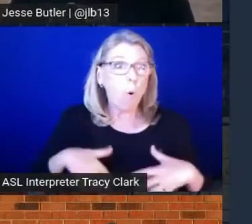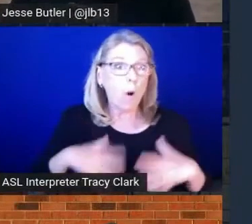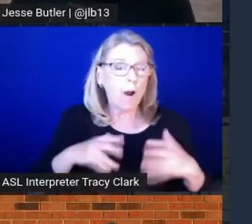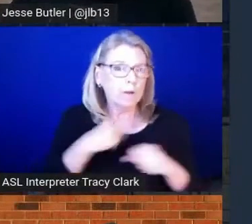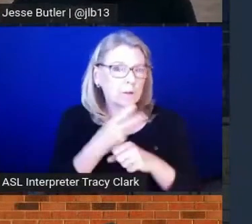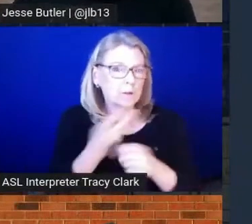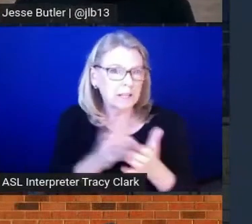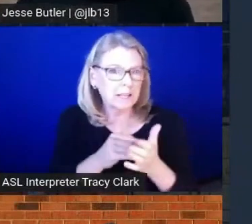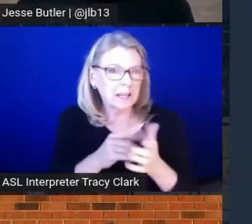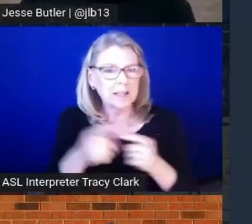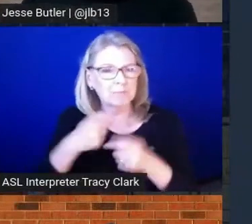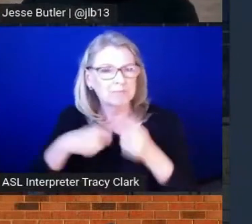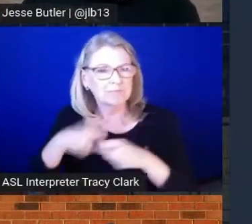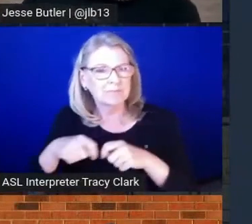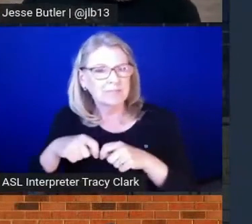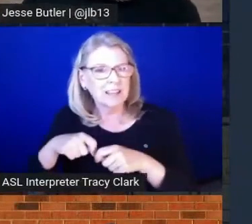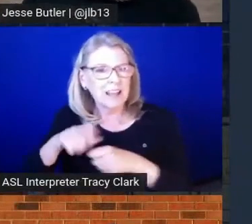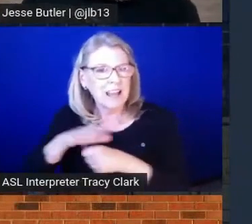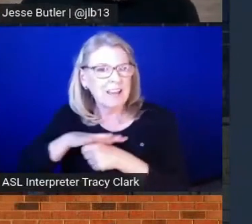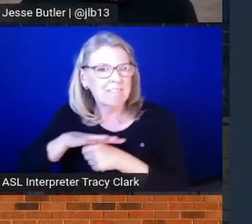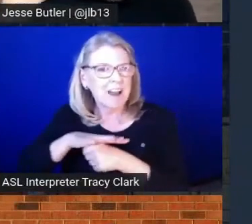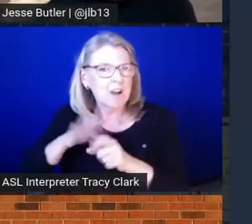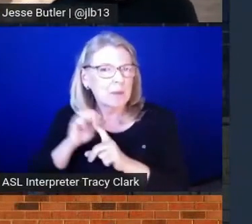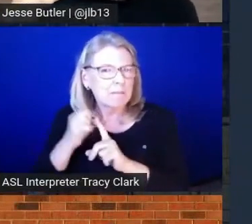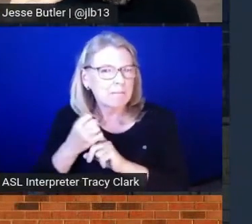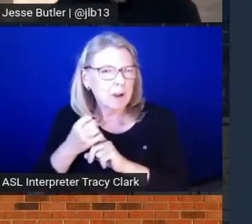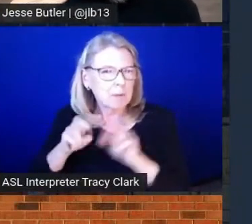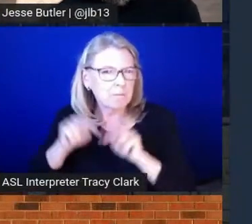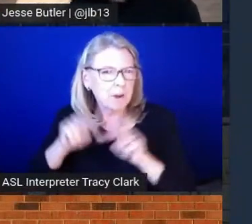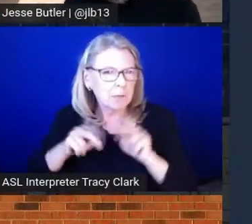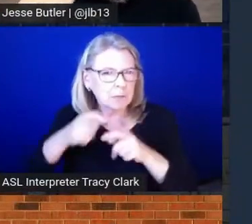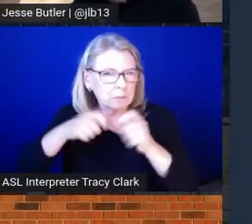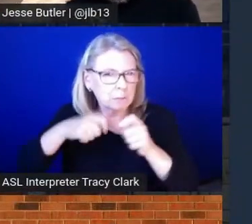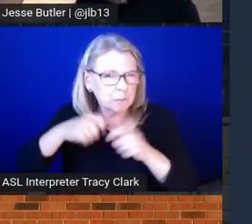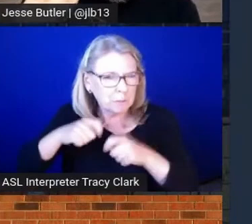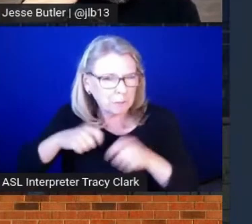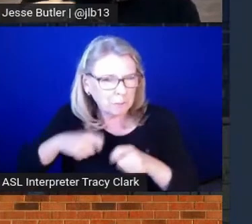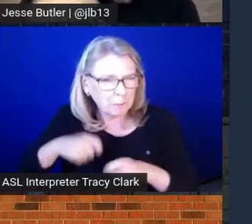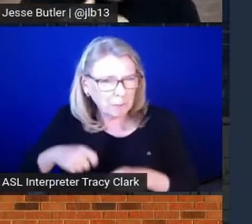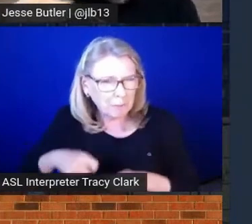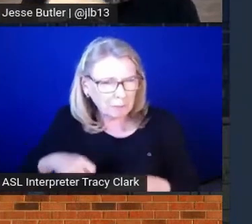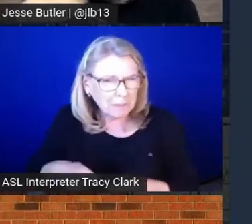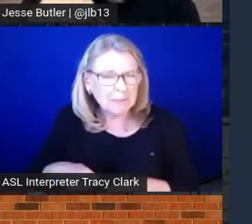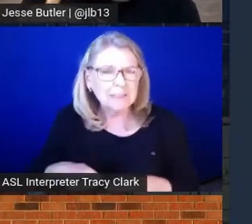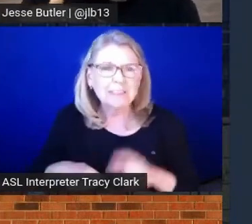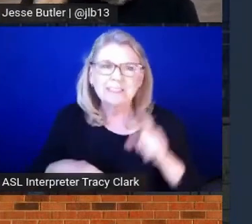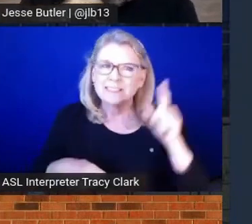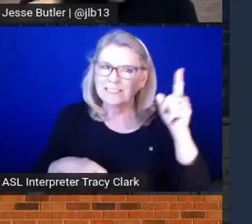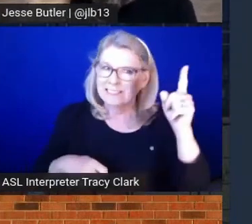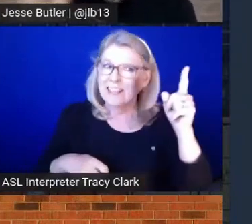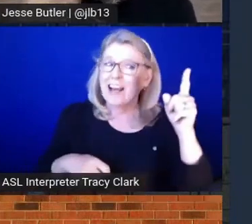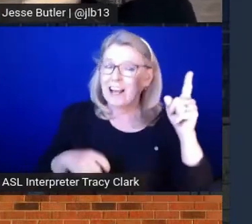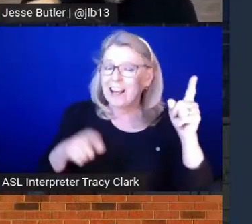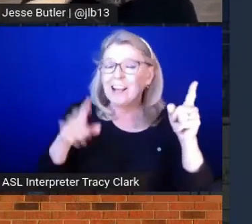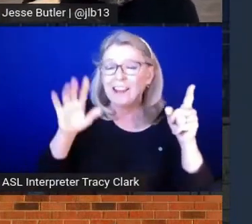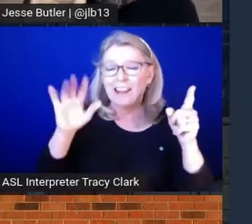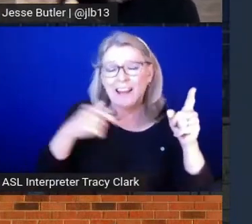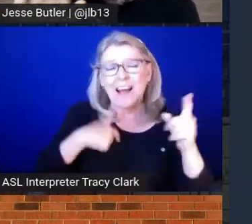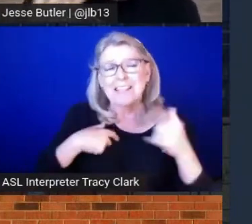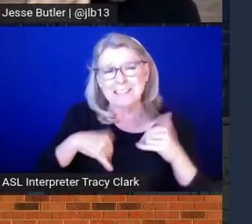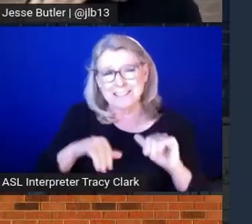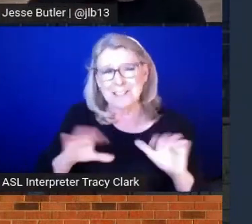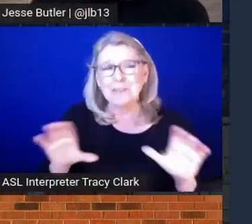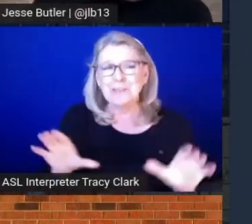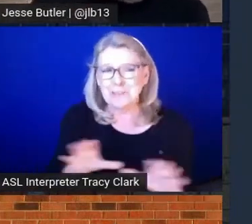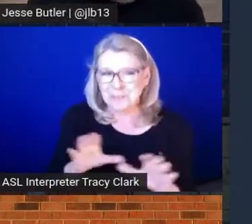env substitute and just like bash curl it into like Kubernetes. That might be what I still do. Like I might still do that quite a